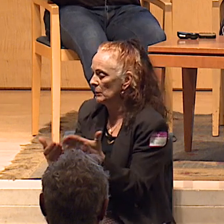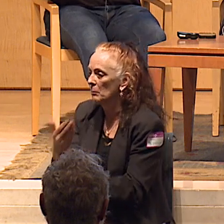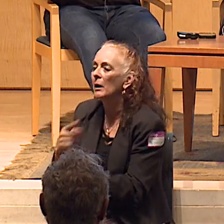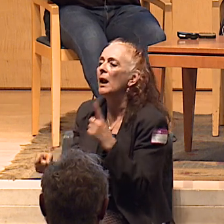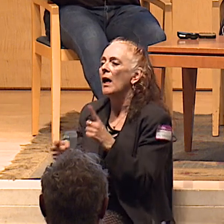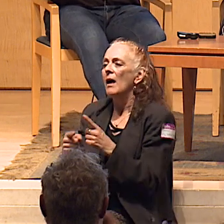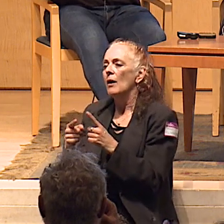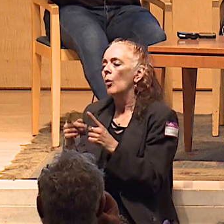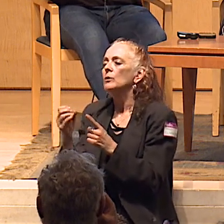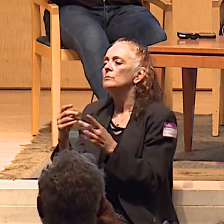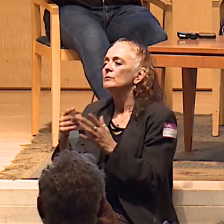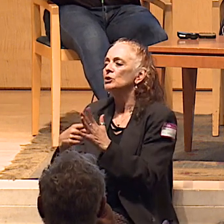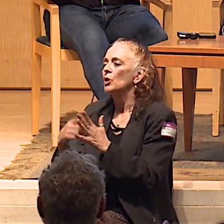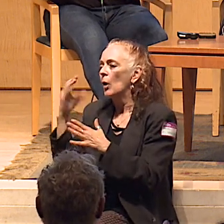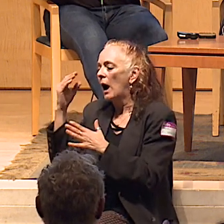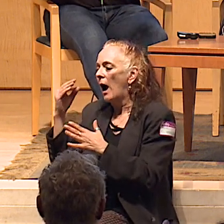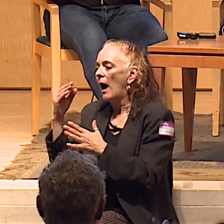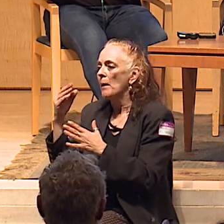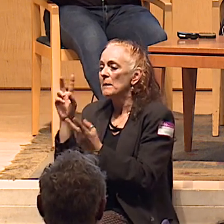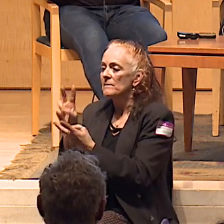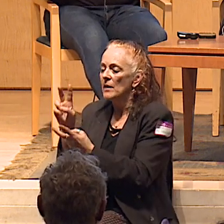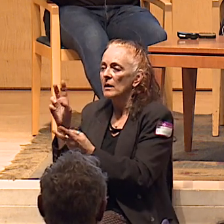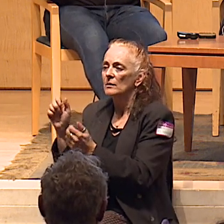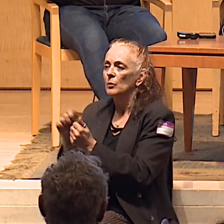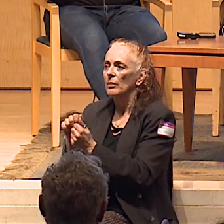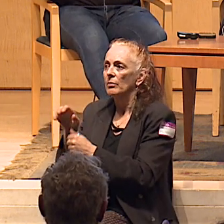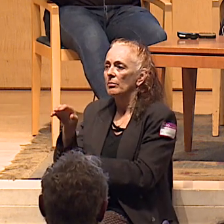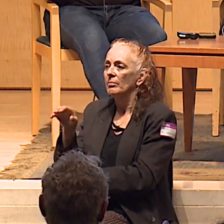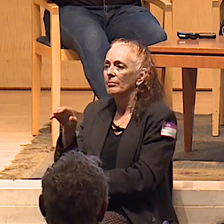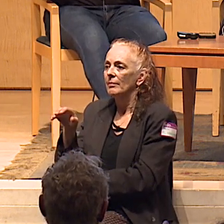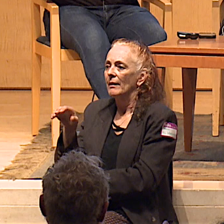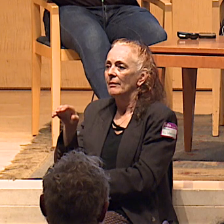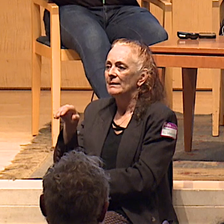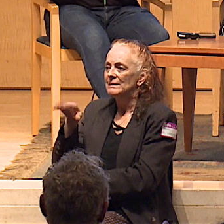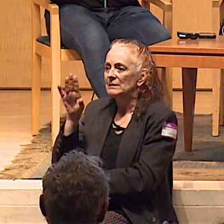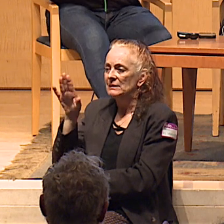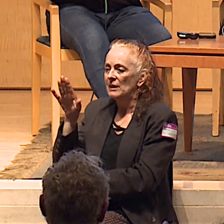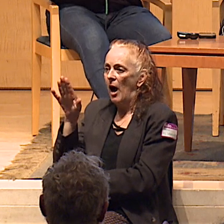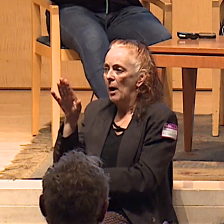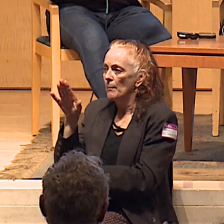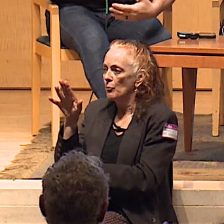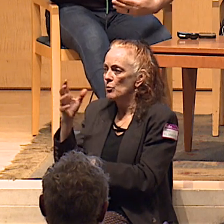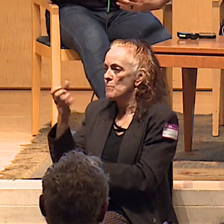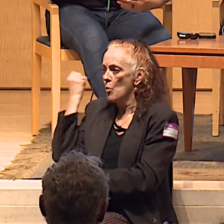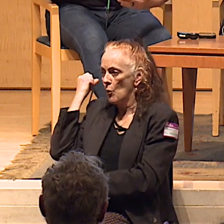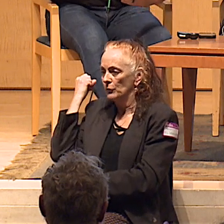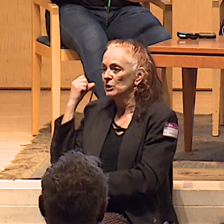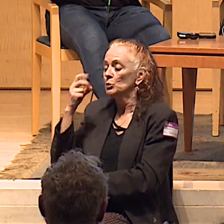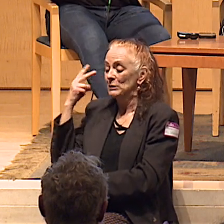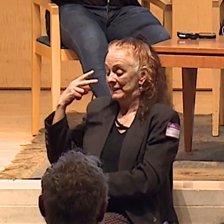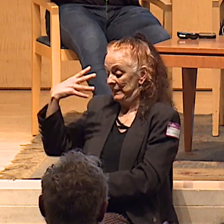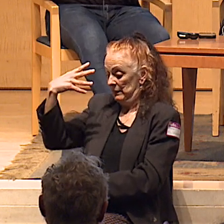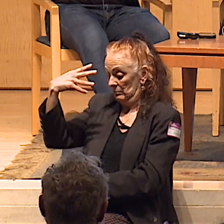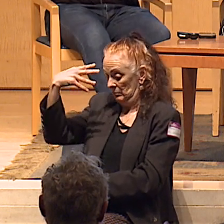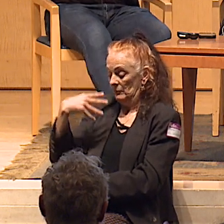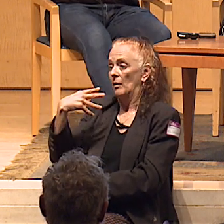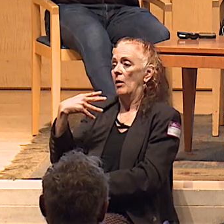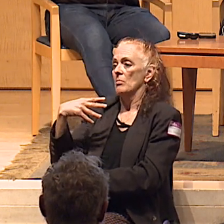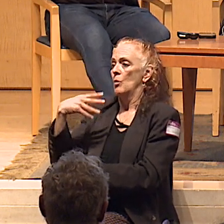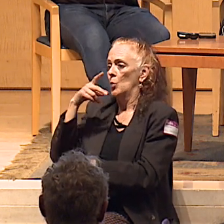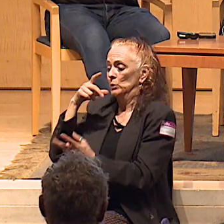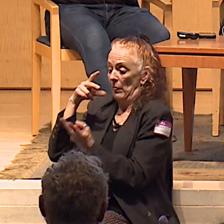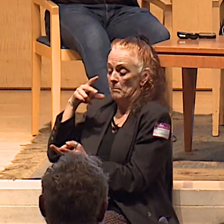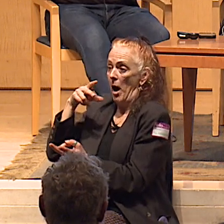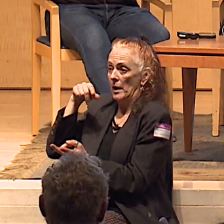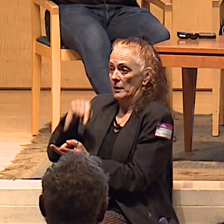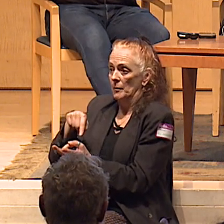he would show a guy getting fucked, but with, you know, the top removed. So you get the full shot of the bottom in the throes